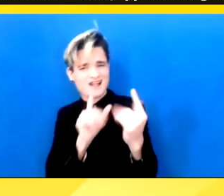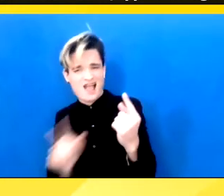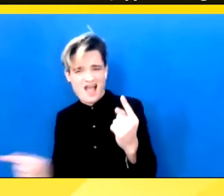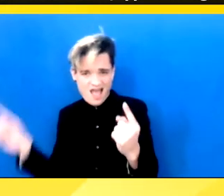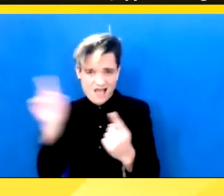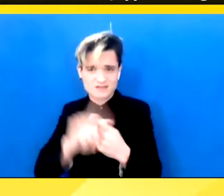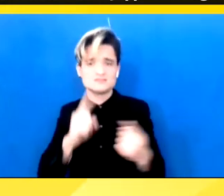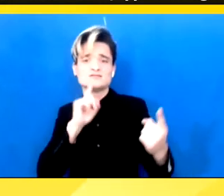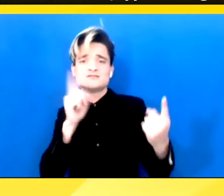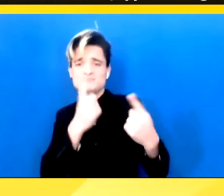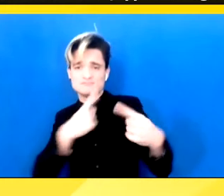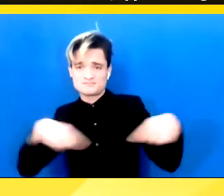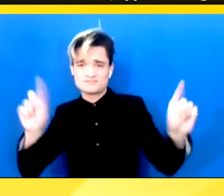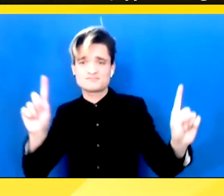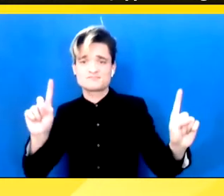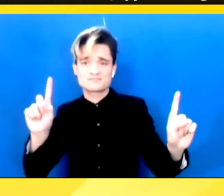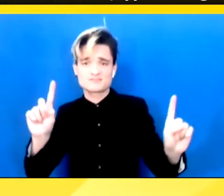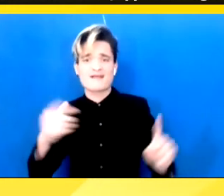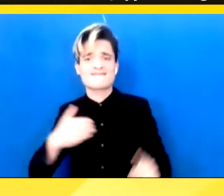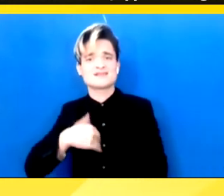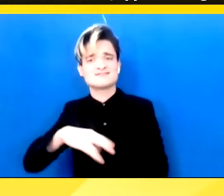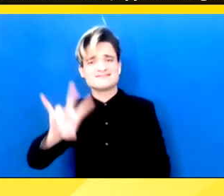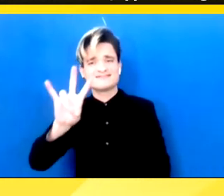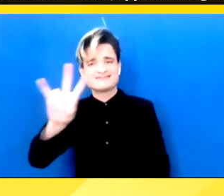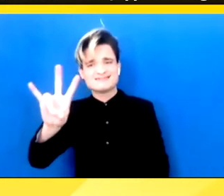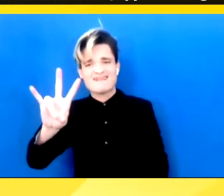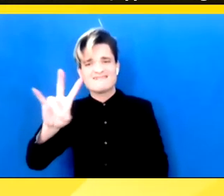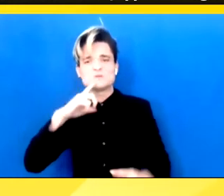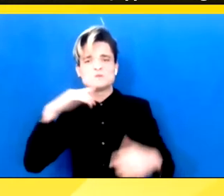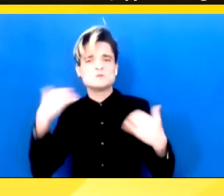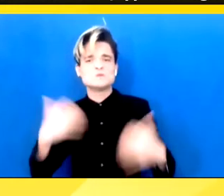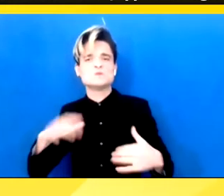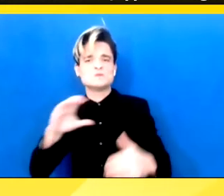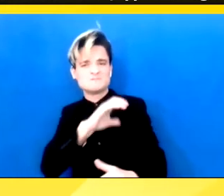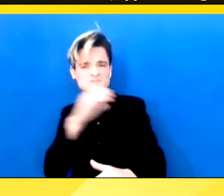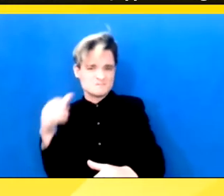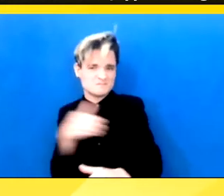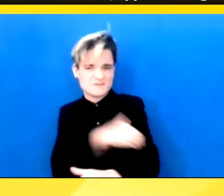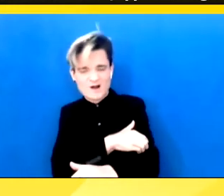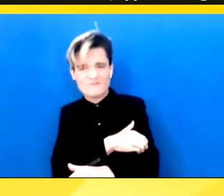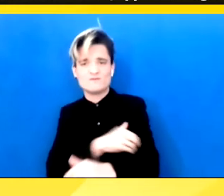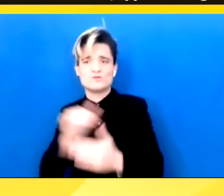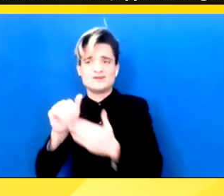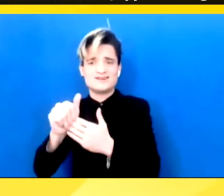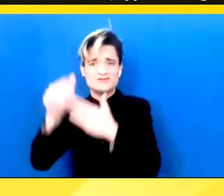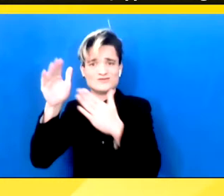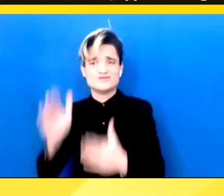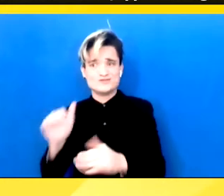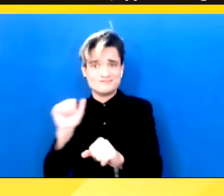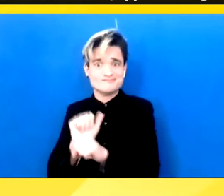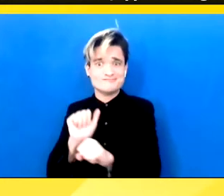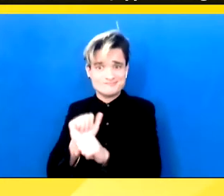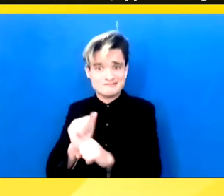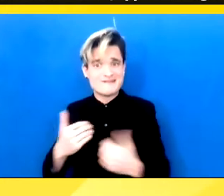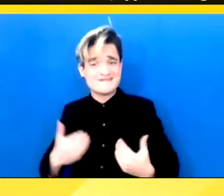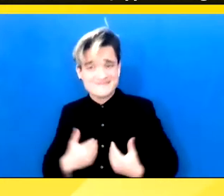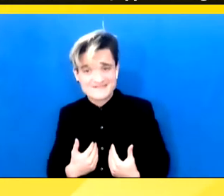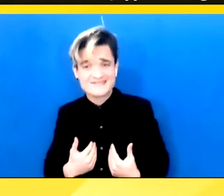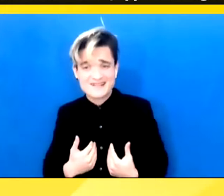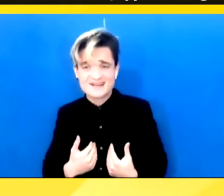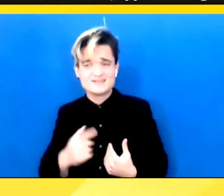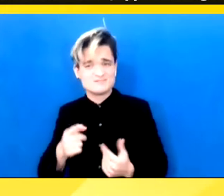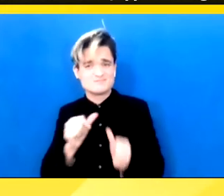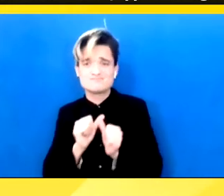leaders, national labor leaders with us, showing their strong support for these Amazon workers